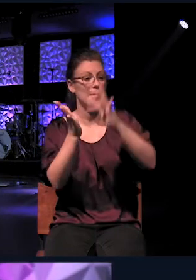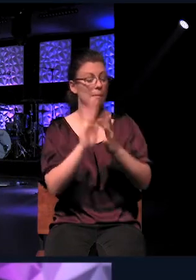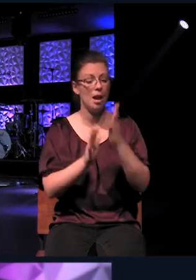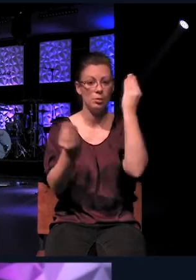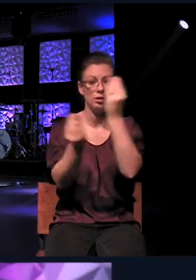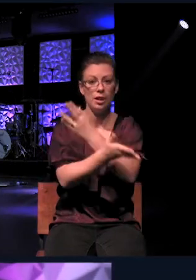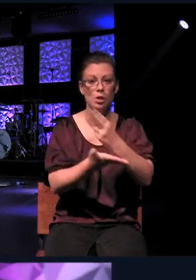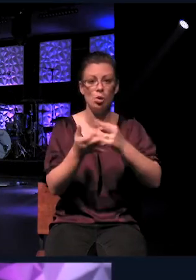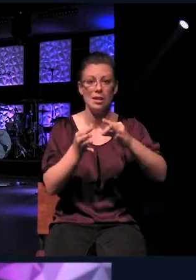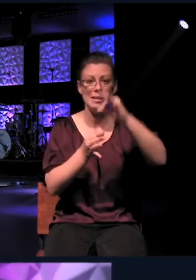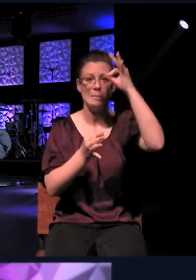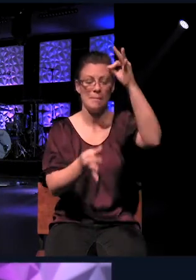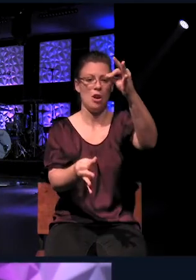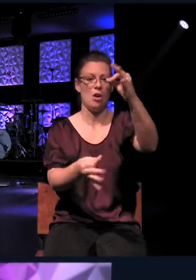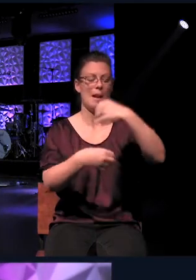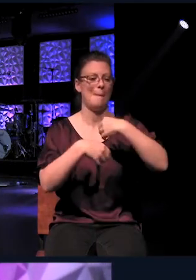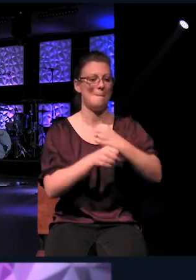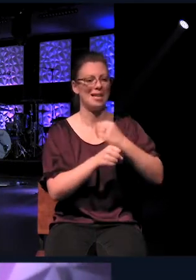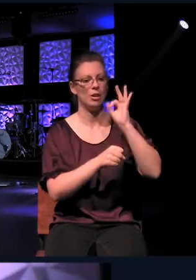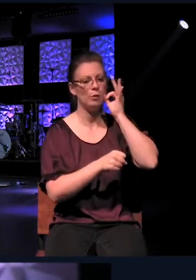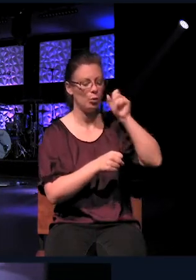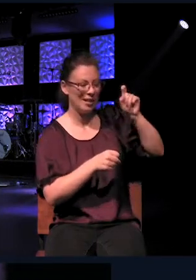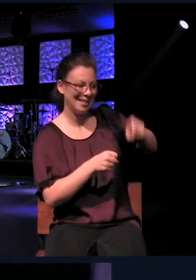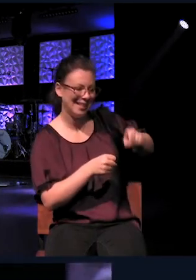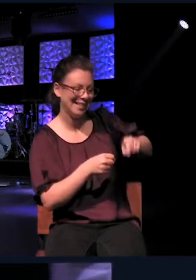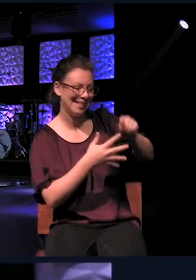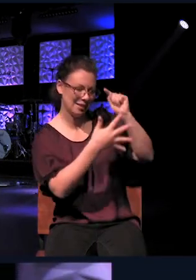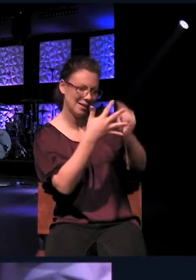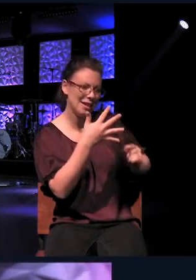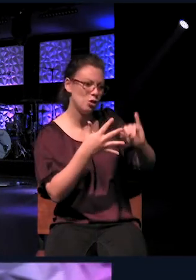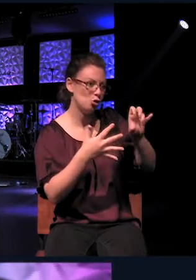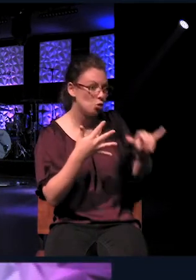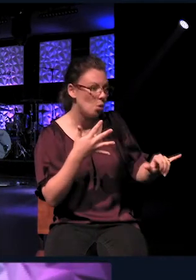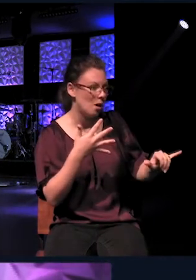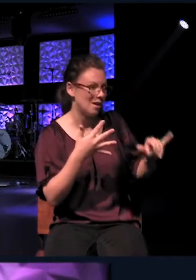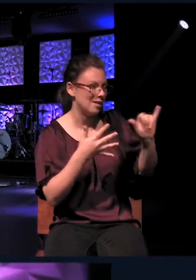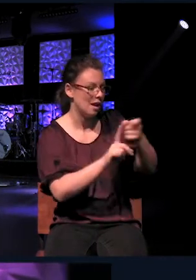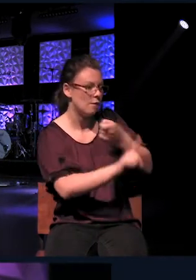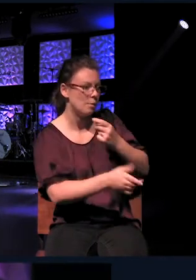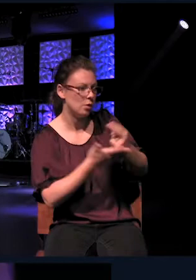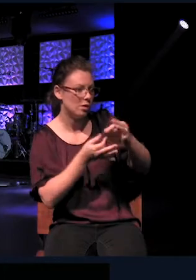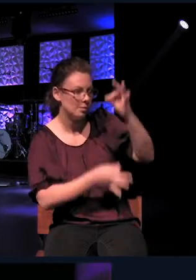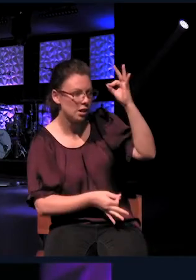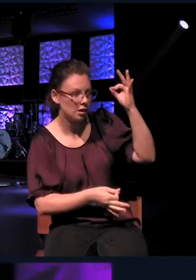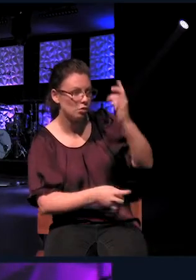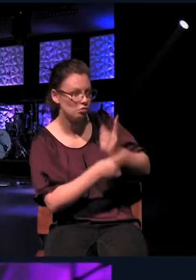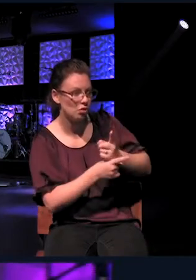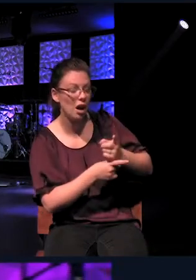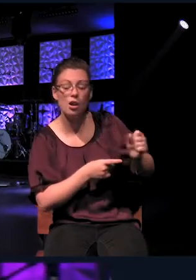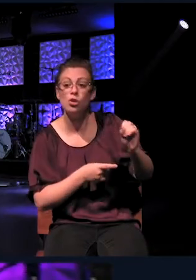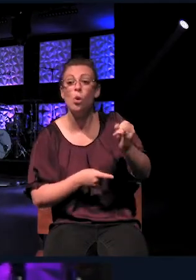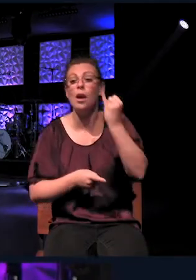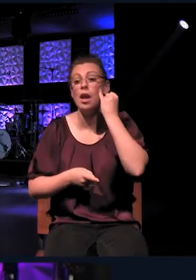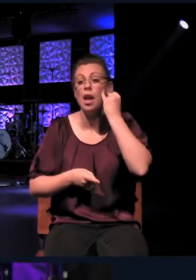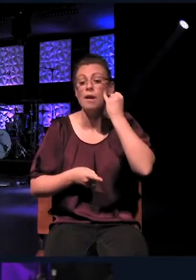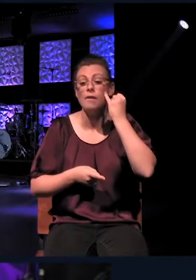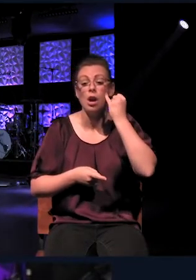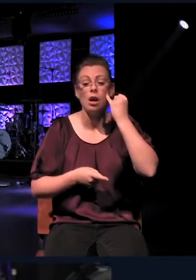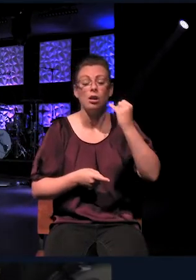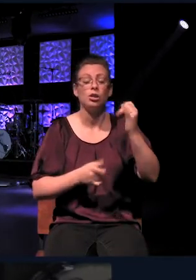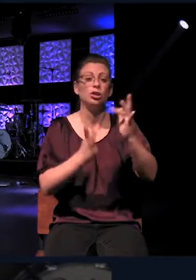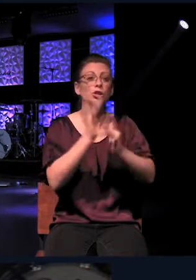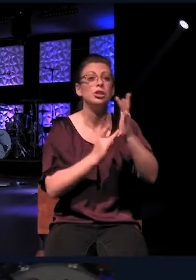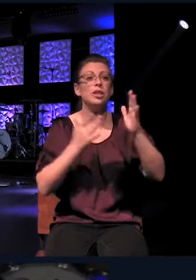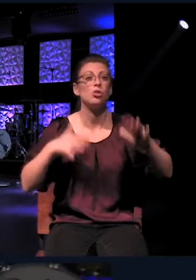it? Holy Spirit. And so when we surrender our lives to Christ and we're filled with the Holy Spirit and we're yielded to the